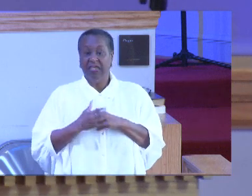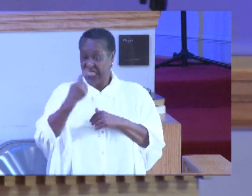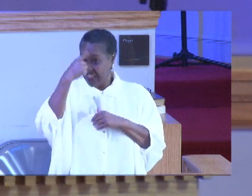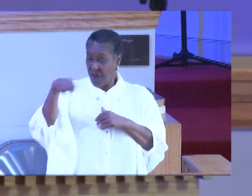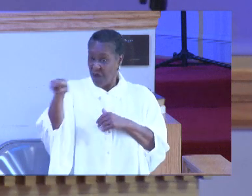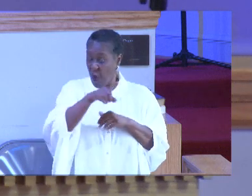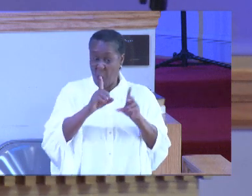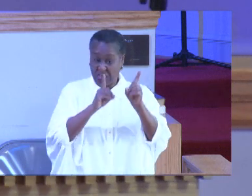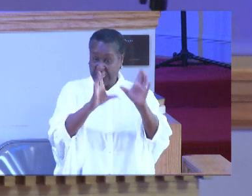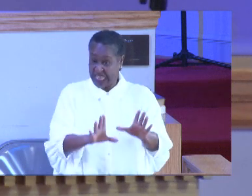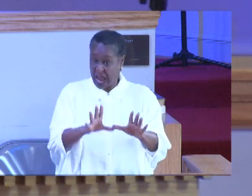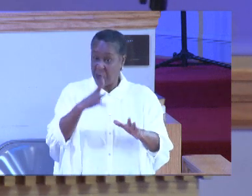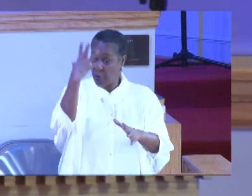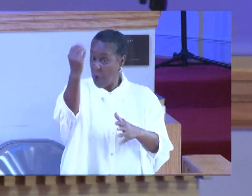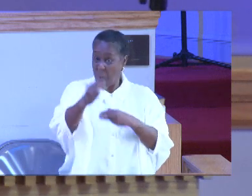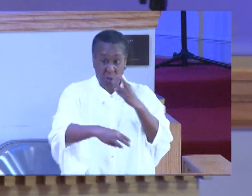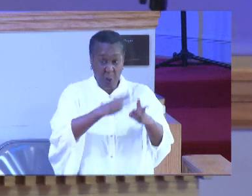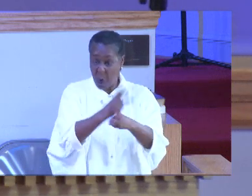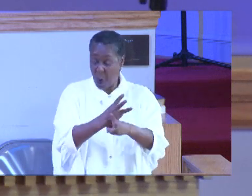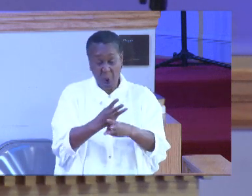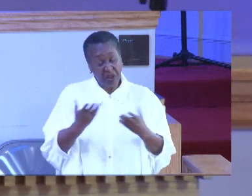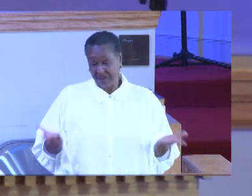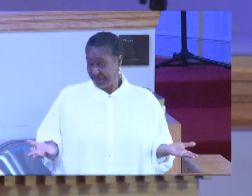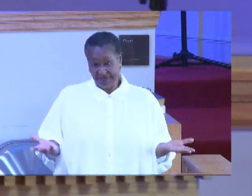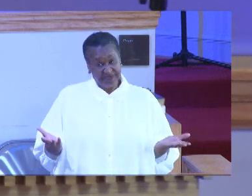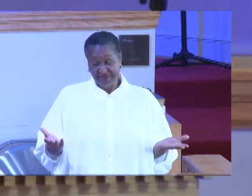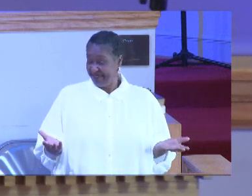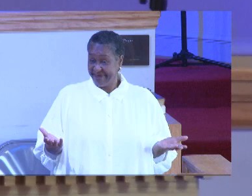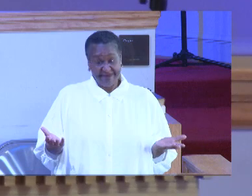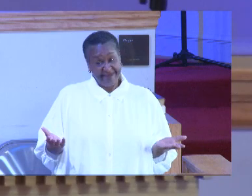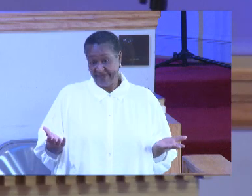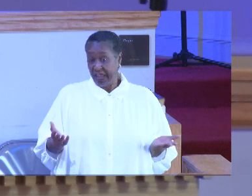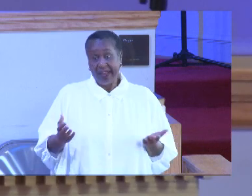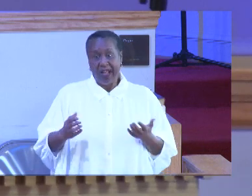disciples to go into the world. It is not